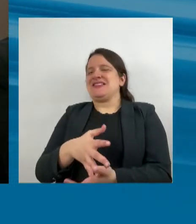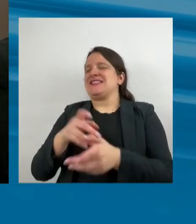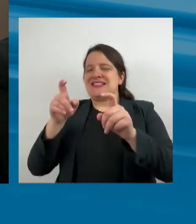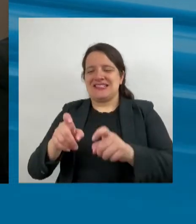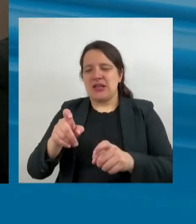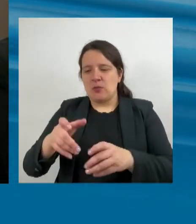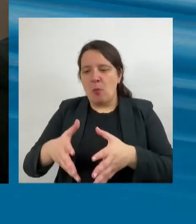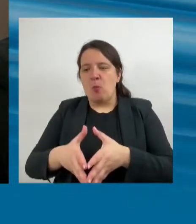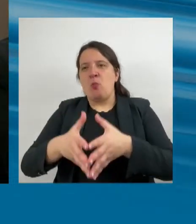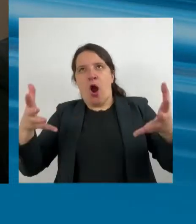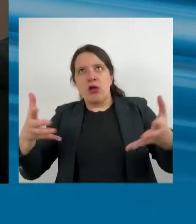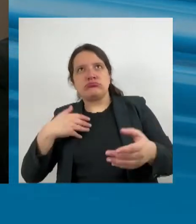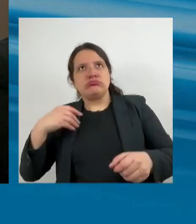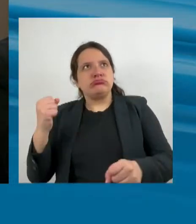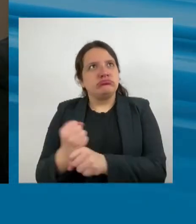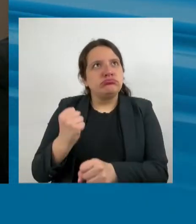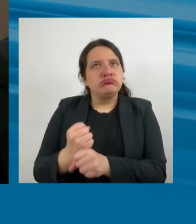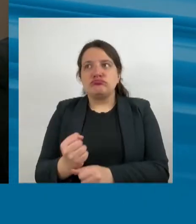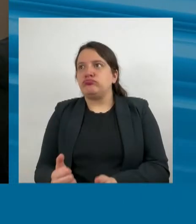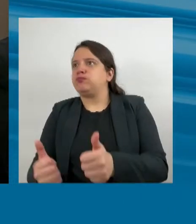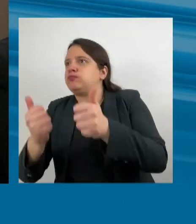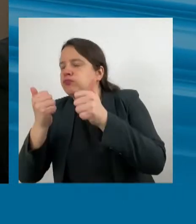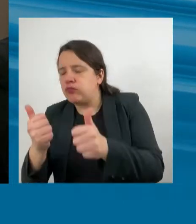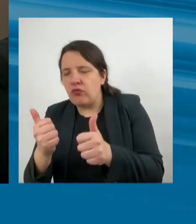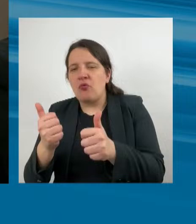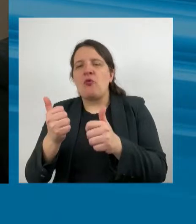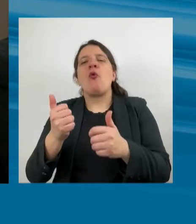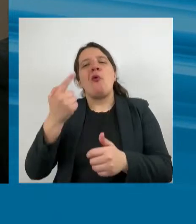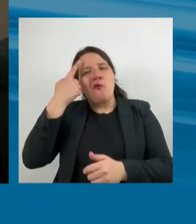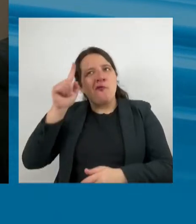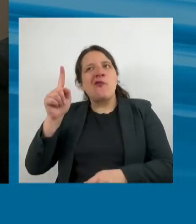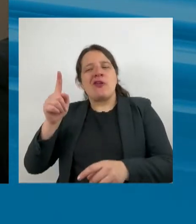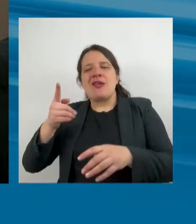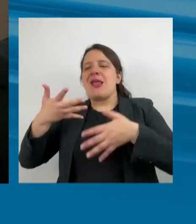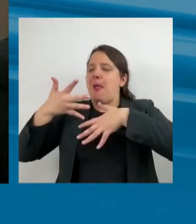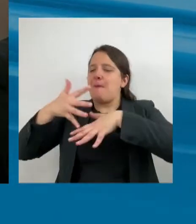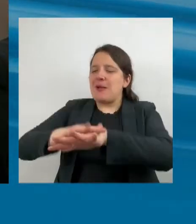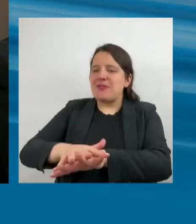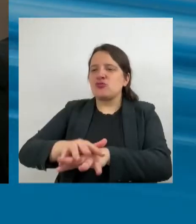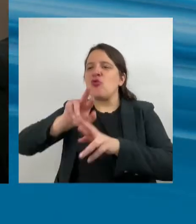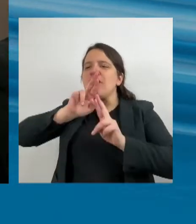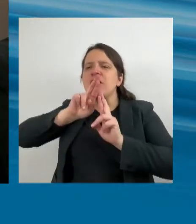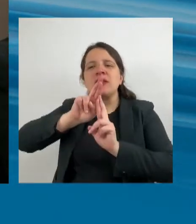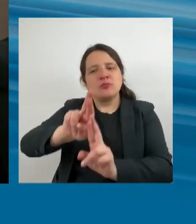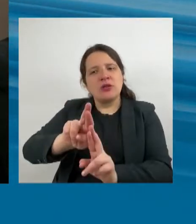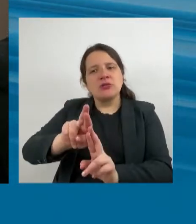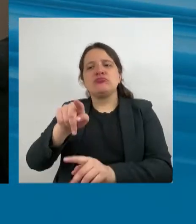motion innovative responses to the challenges that tantalize us. Thank you.